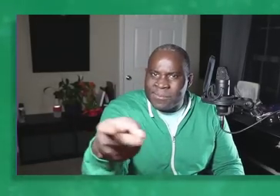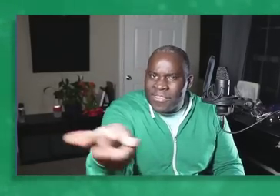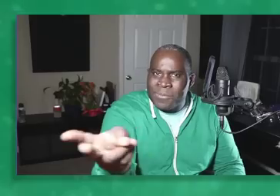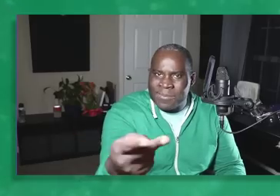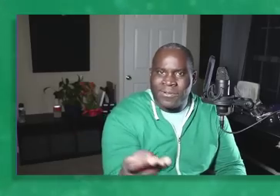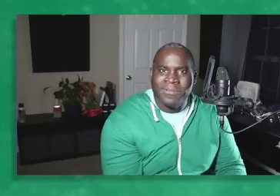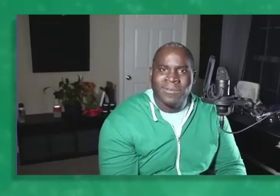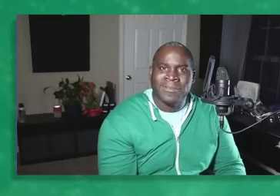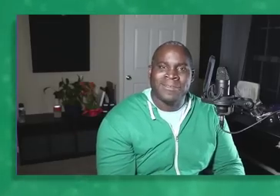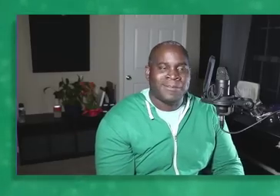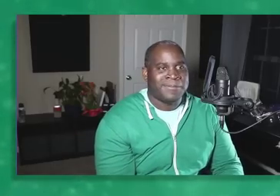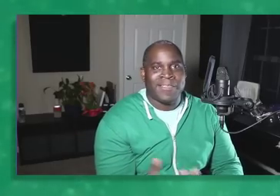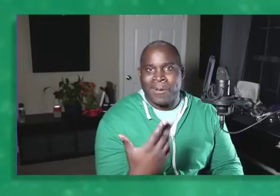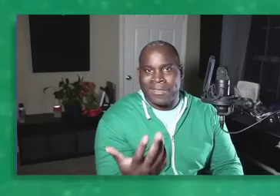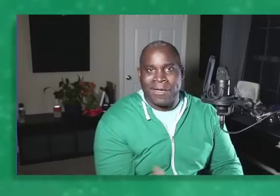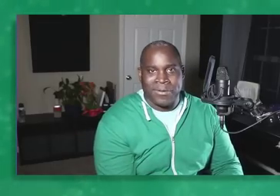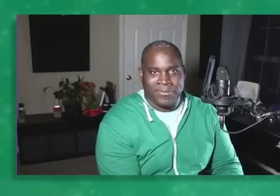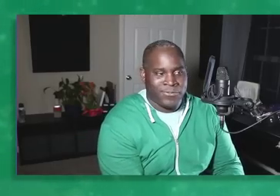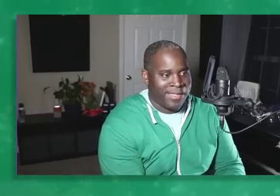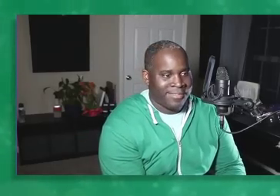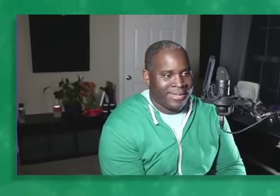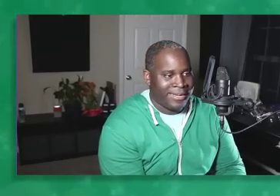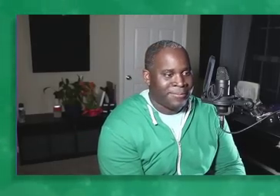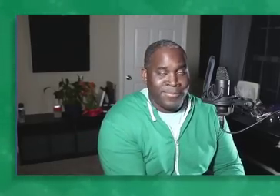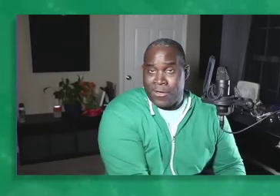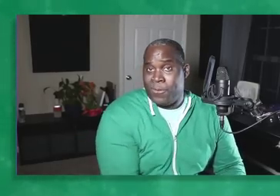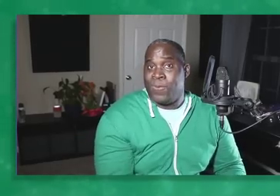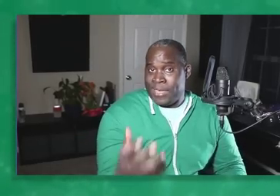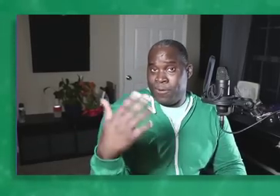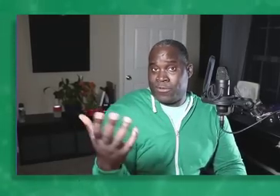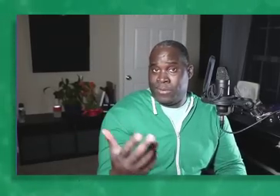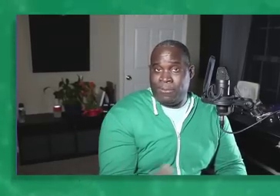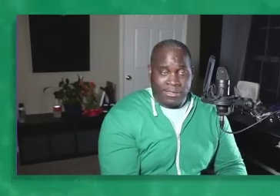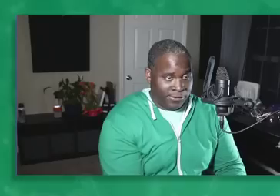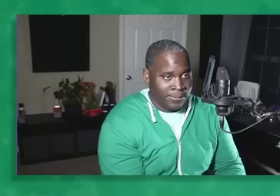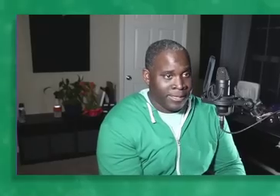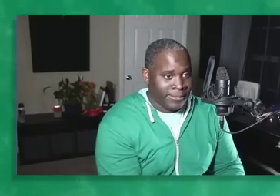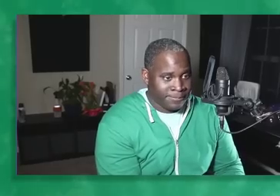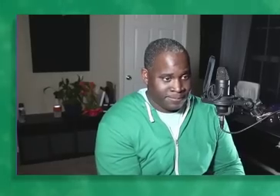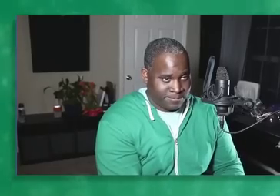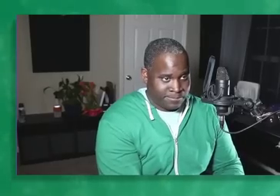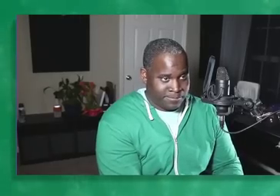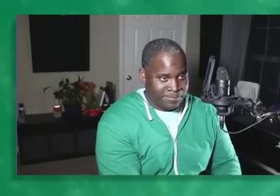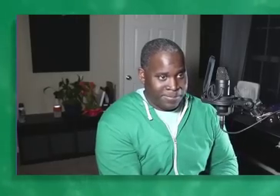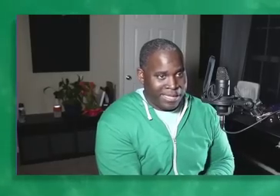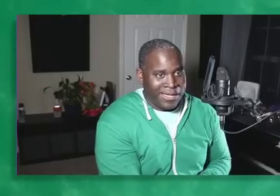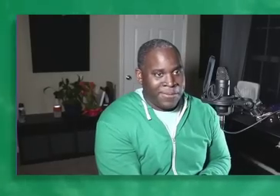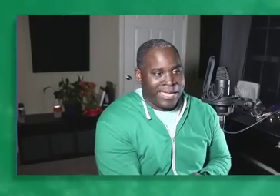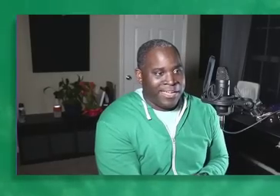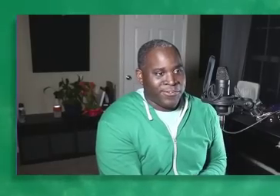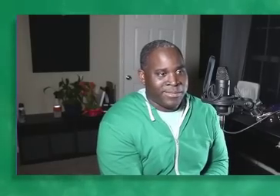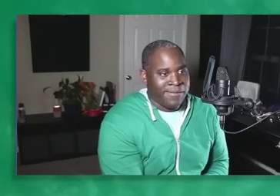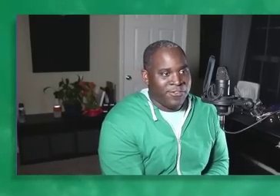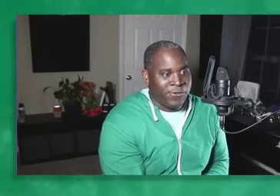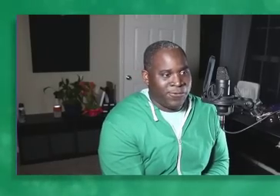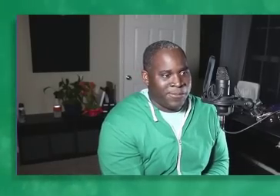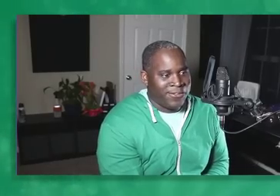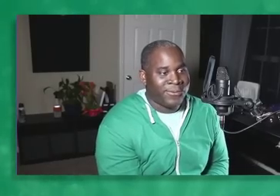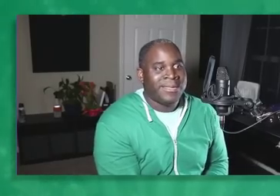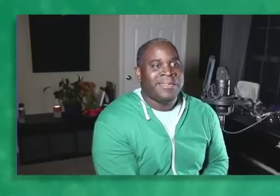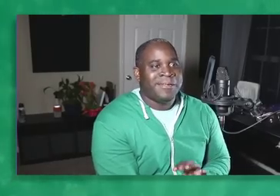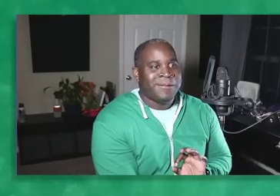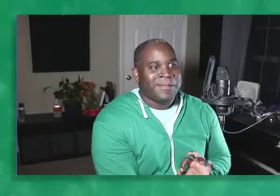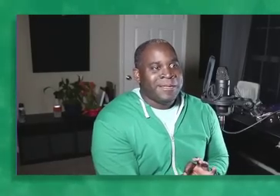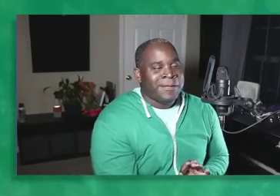You and some other people. That's probably how I would have translated it. Though we works really well, too. Oh my gosh, love this show so